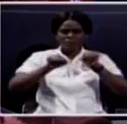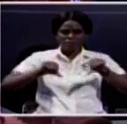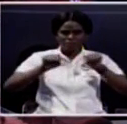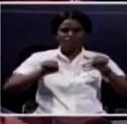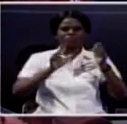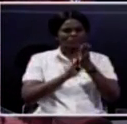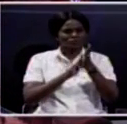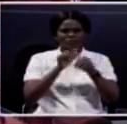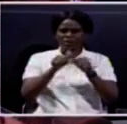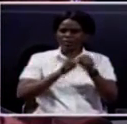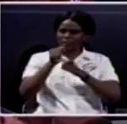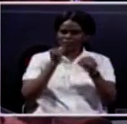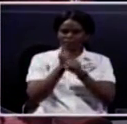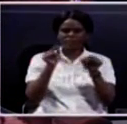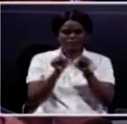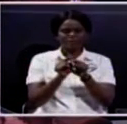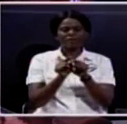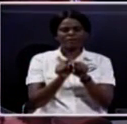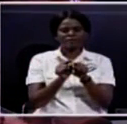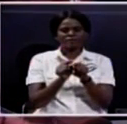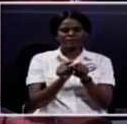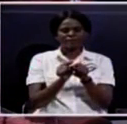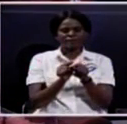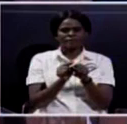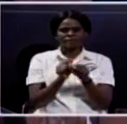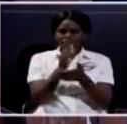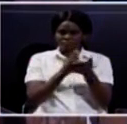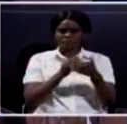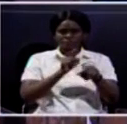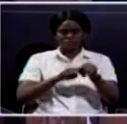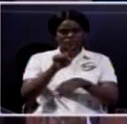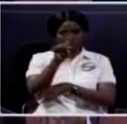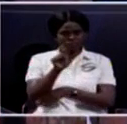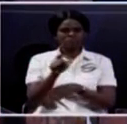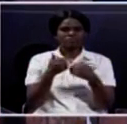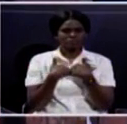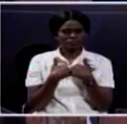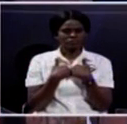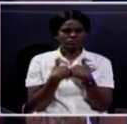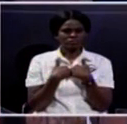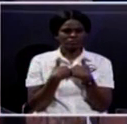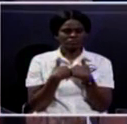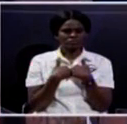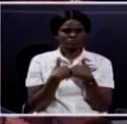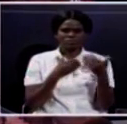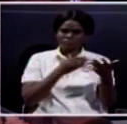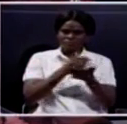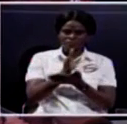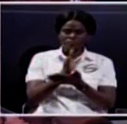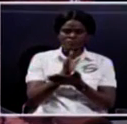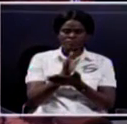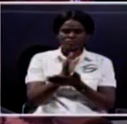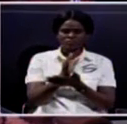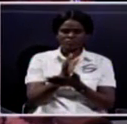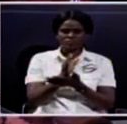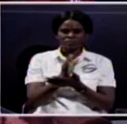schools. And the picture sometimes is not impressive. And you've tolerated it? We can't tolerate it. Sanctions